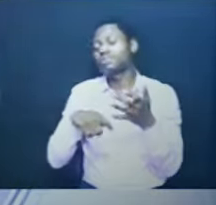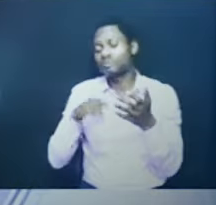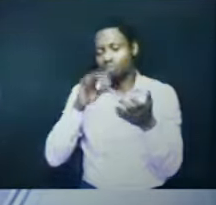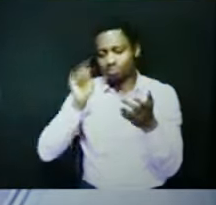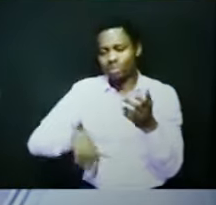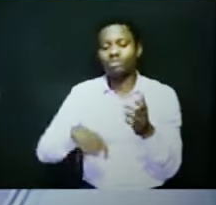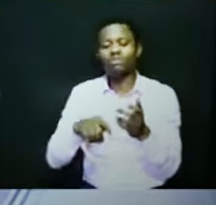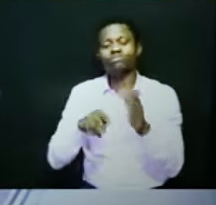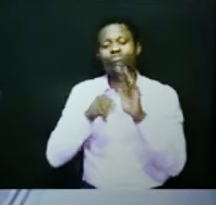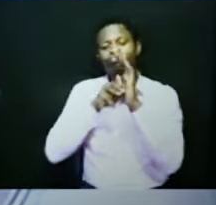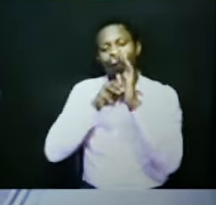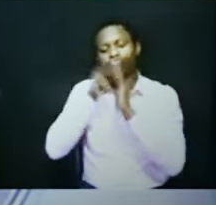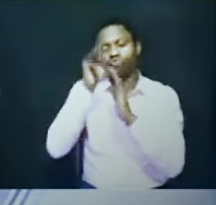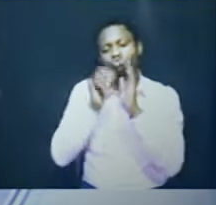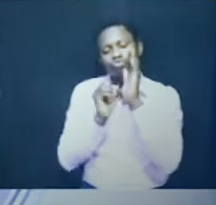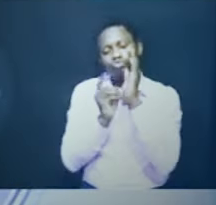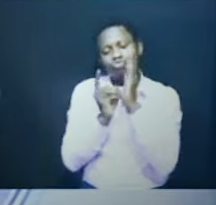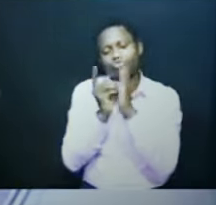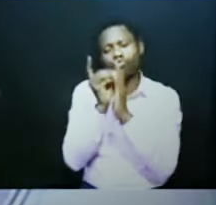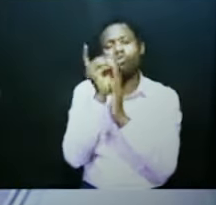We grow in that relationship.